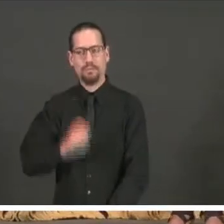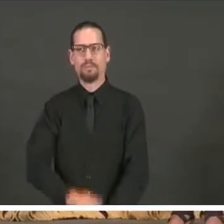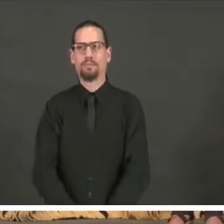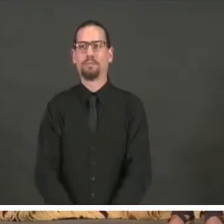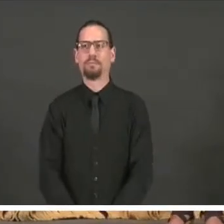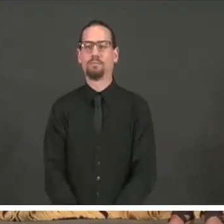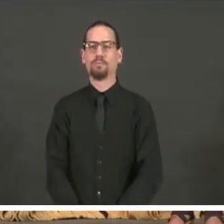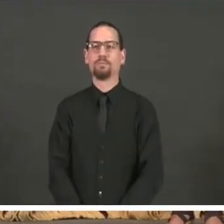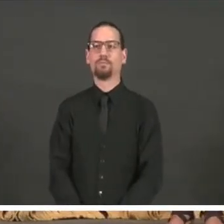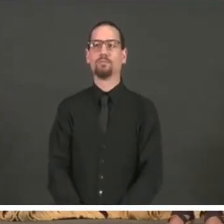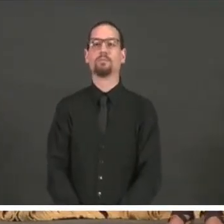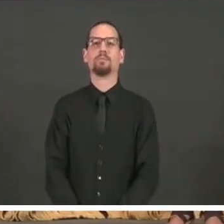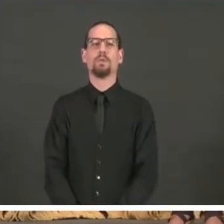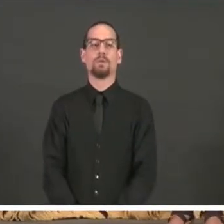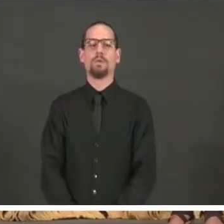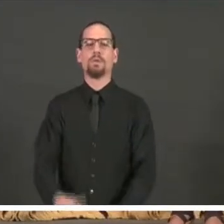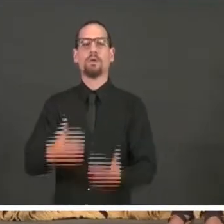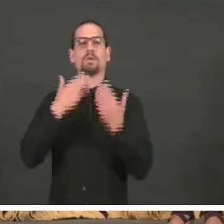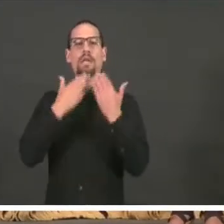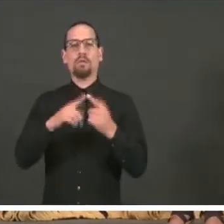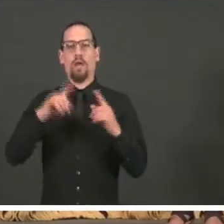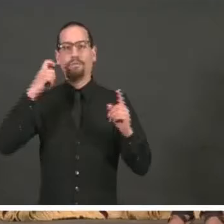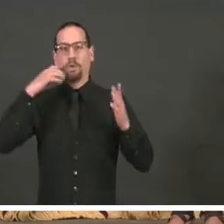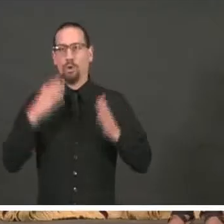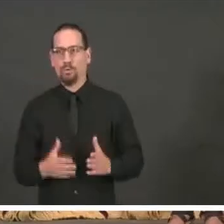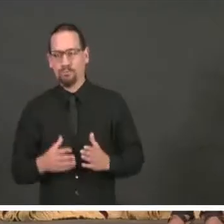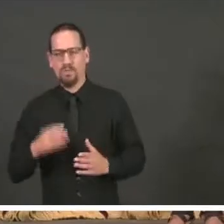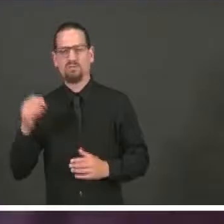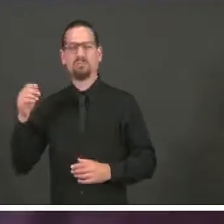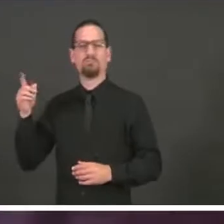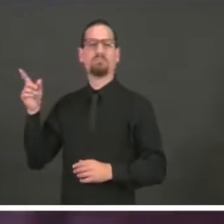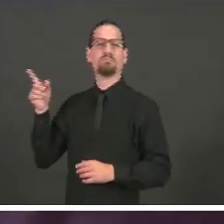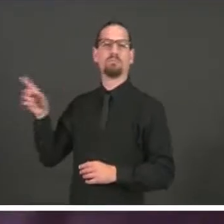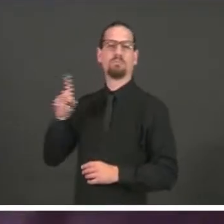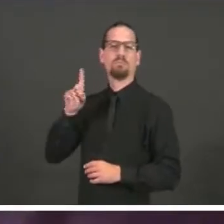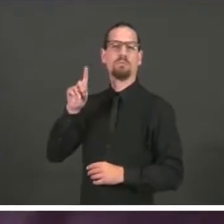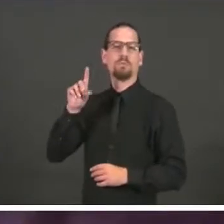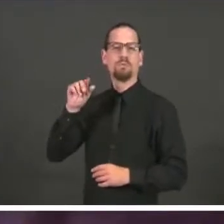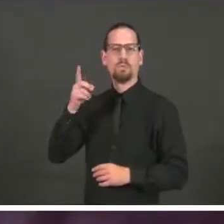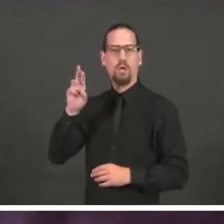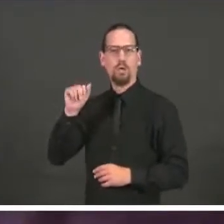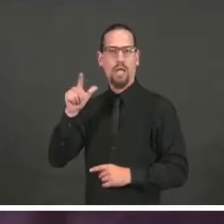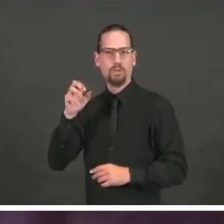Thank you, Governor, for outlining the decisions made with the Department of Health for our schools.